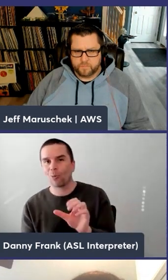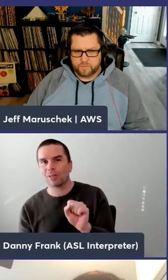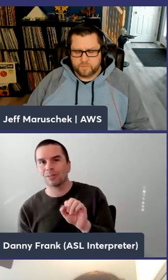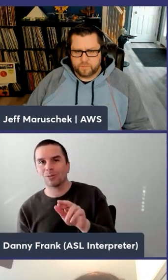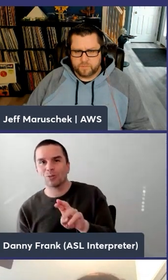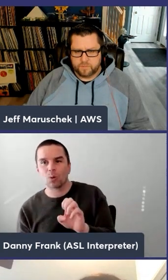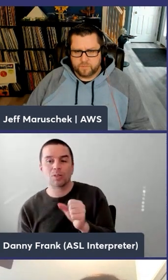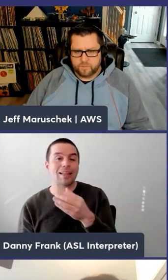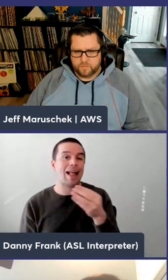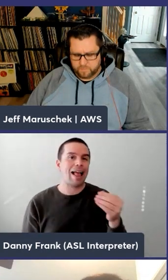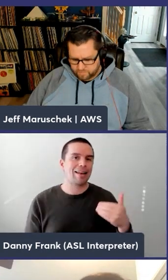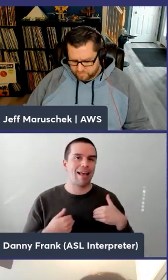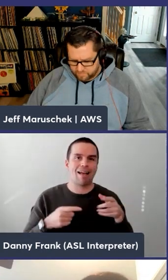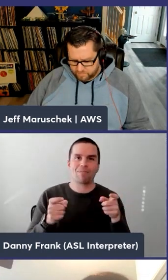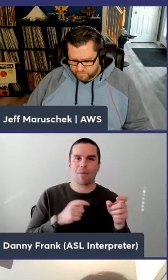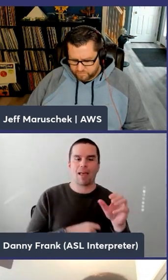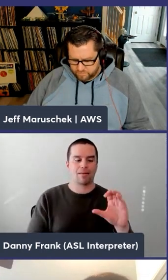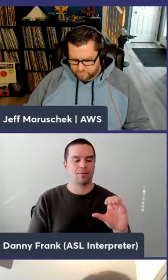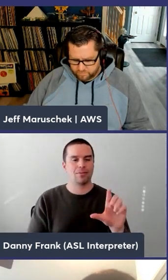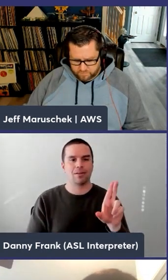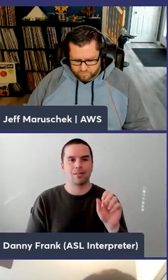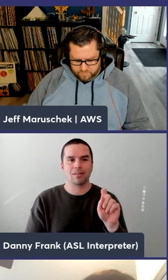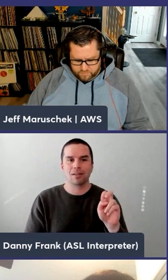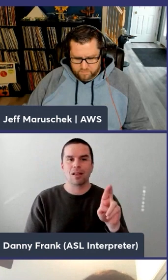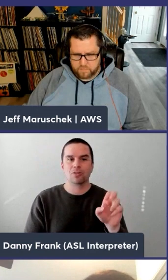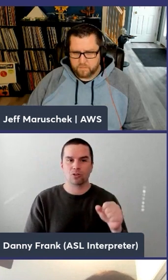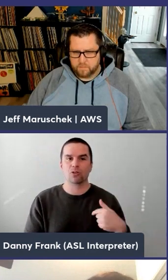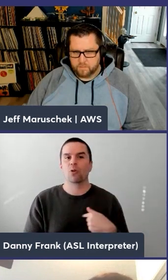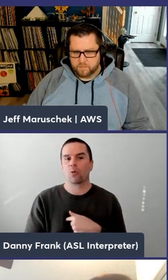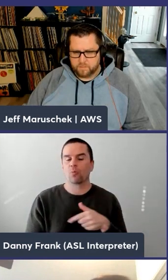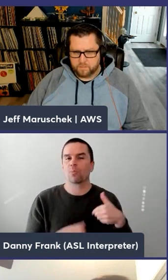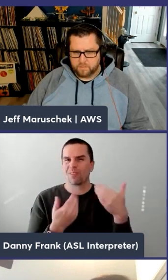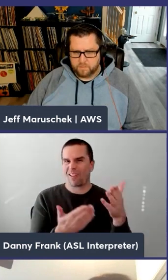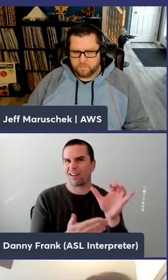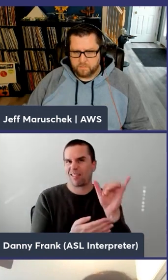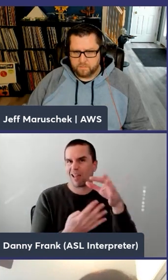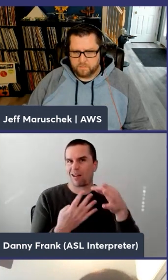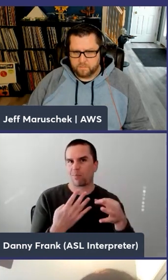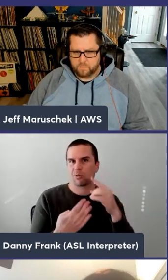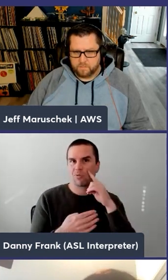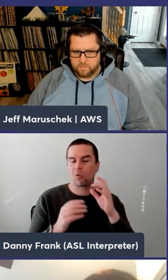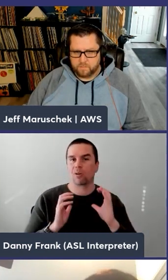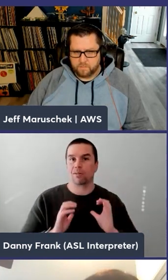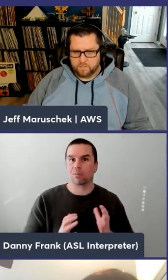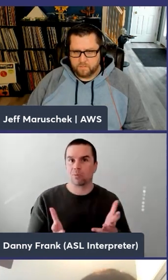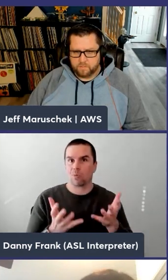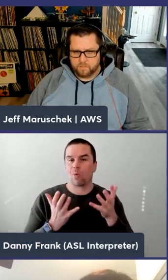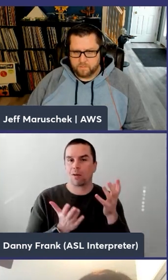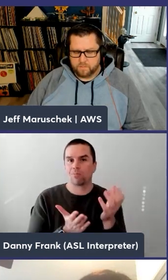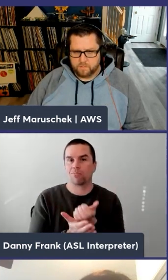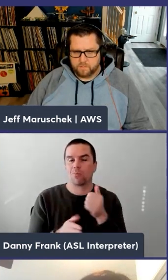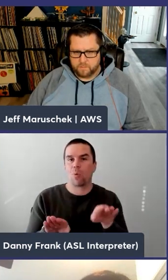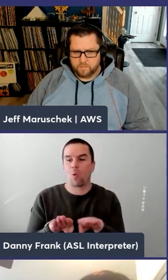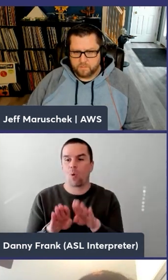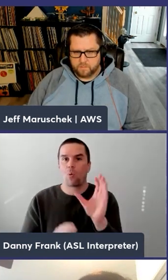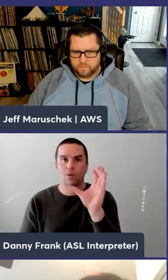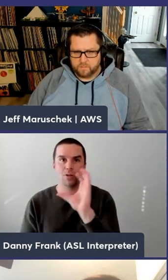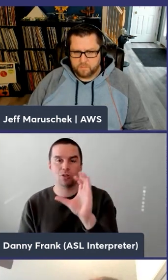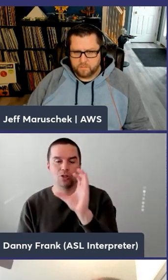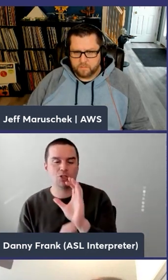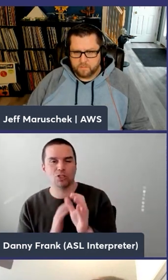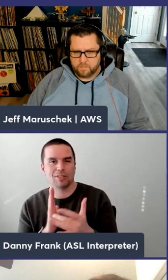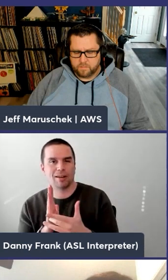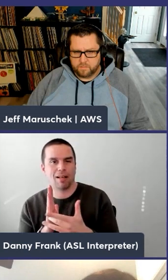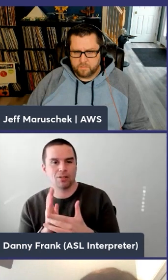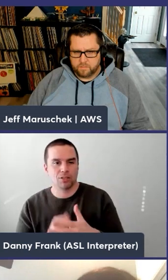managed clusters, right? Which is basically we're providing a managed cluster option for customers that want to leverage the open source technology. So